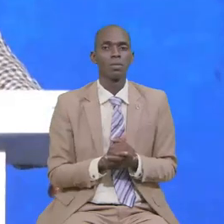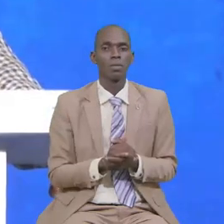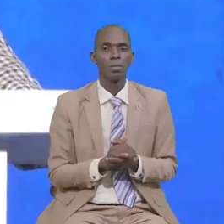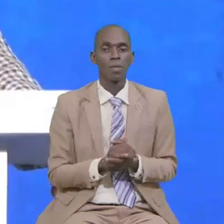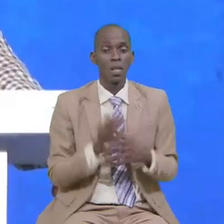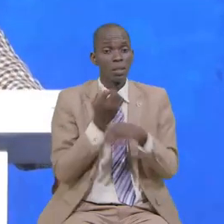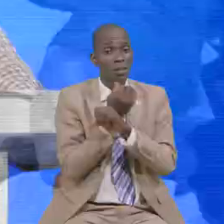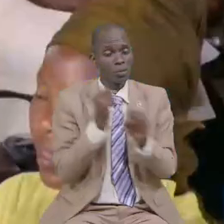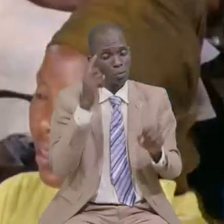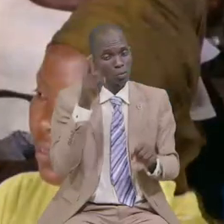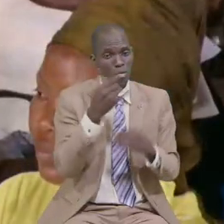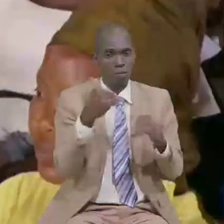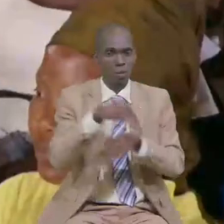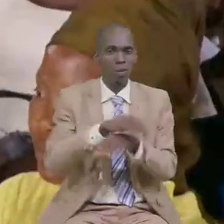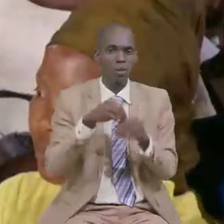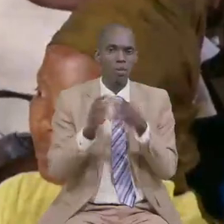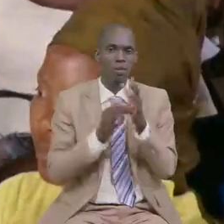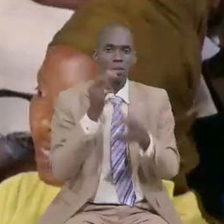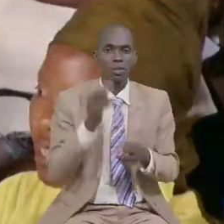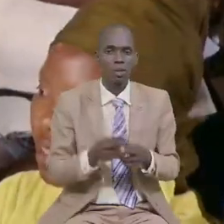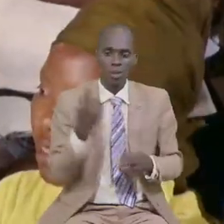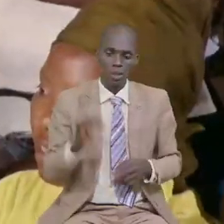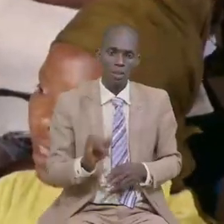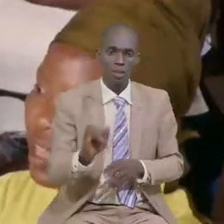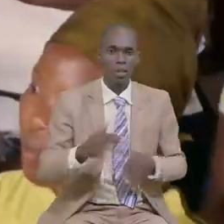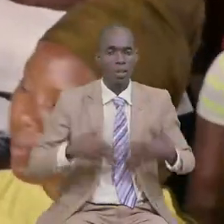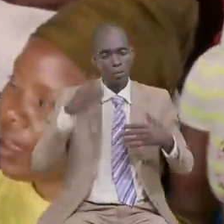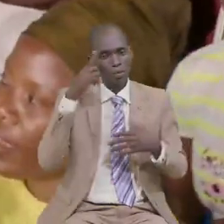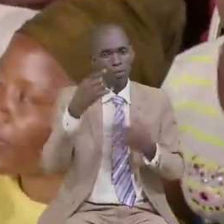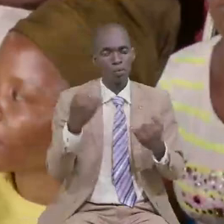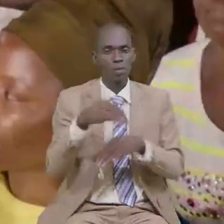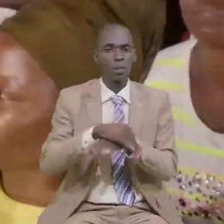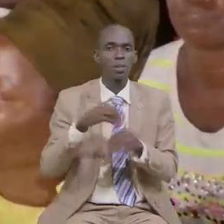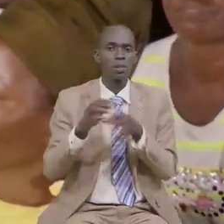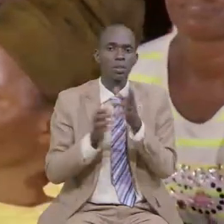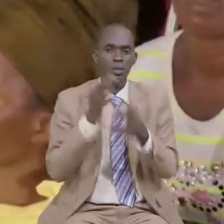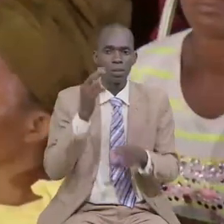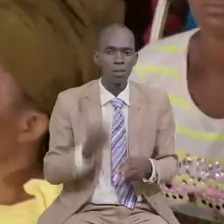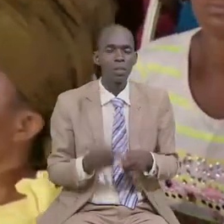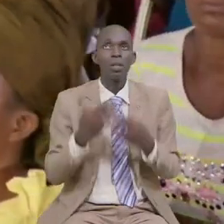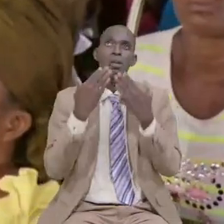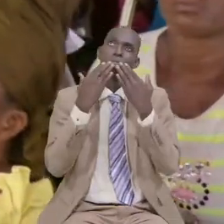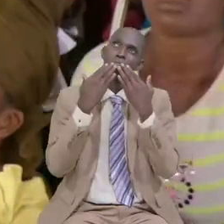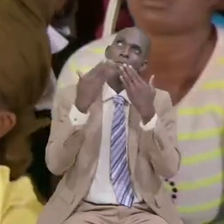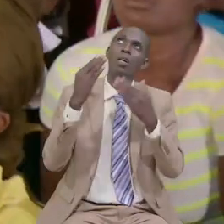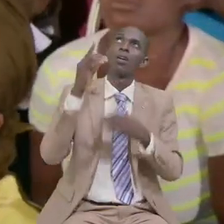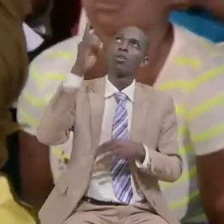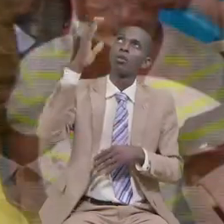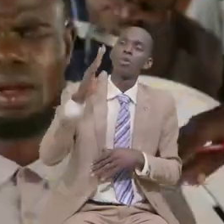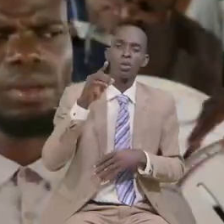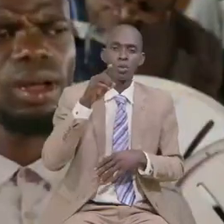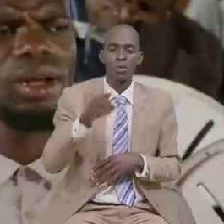Salvation tonight. Eternal life tonight. Thank God you will not